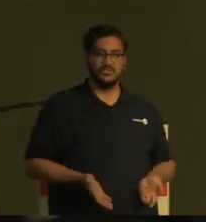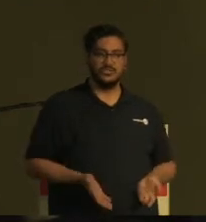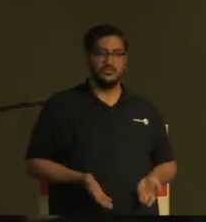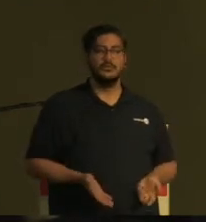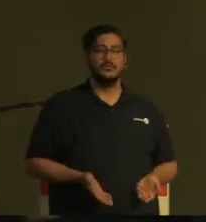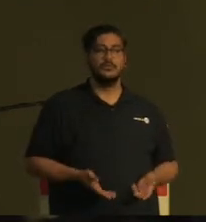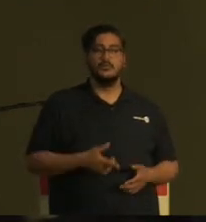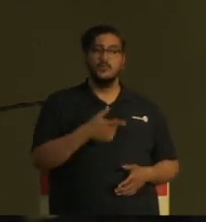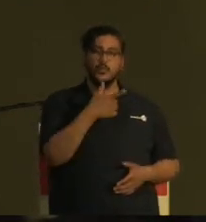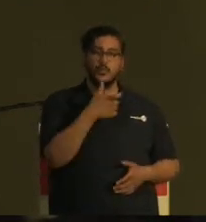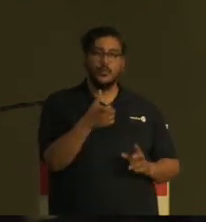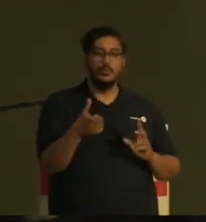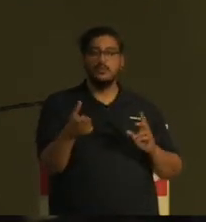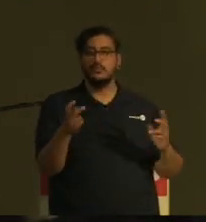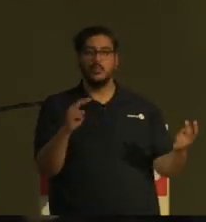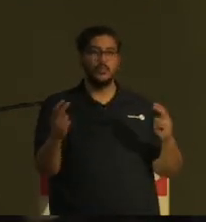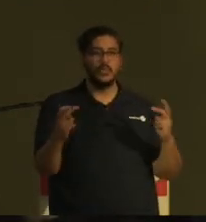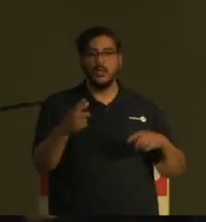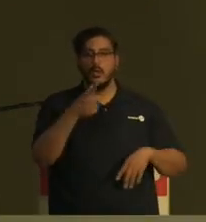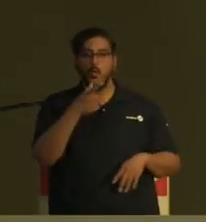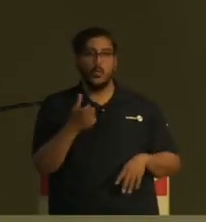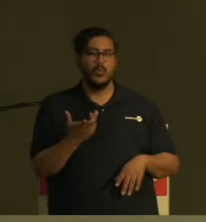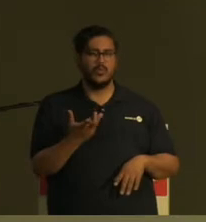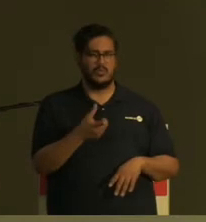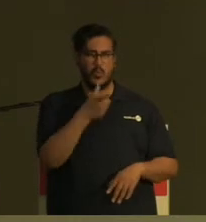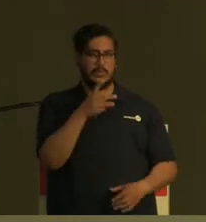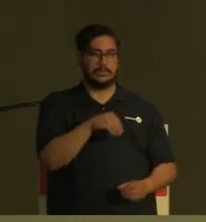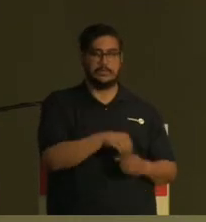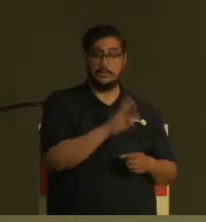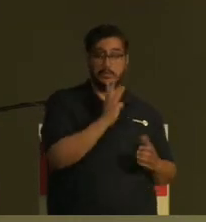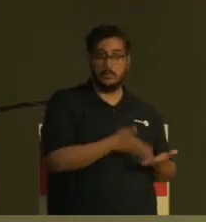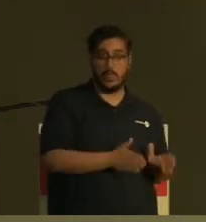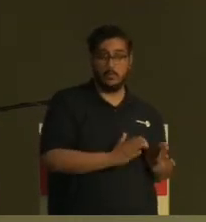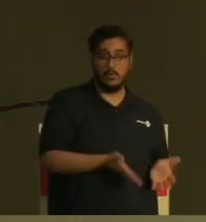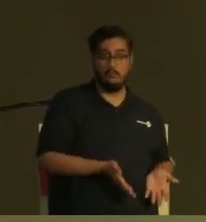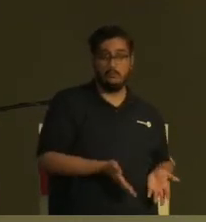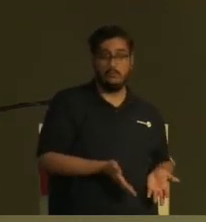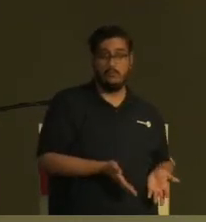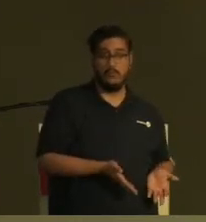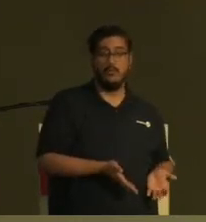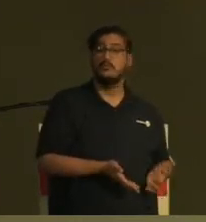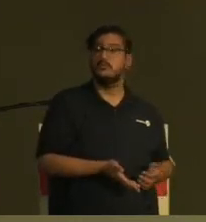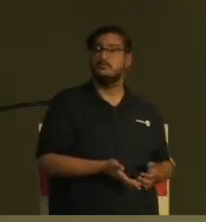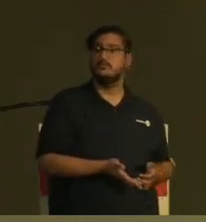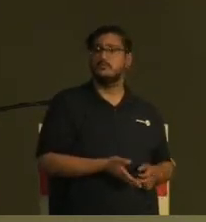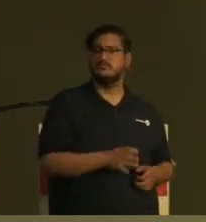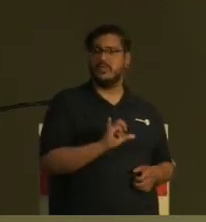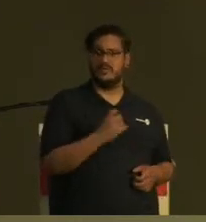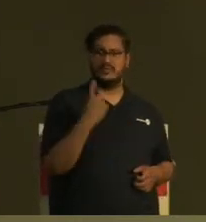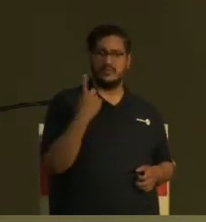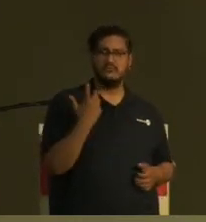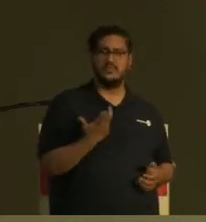who is looking at who and who is in the aquarium is something that really struck